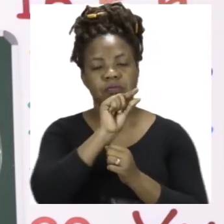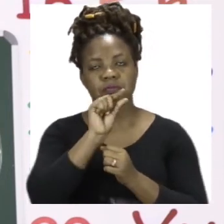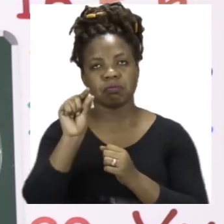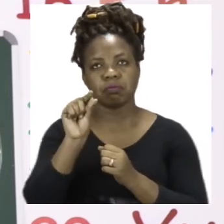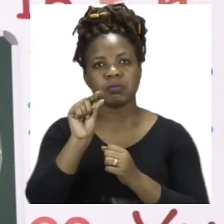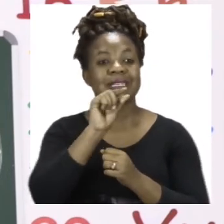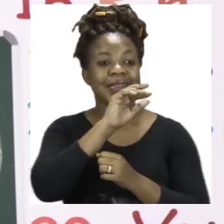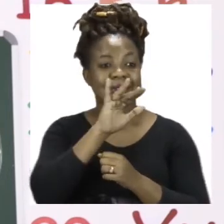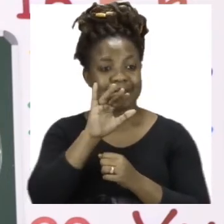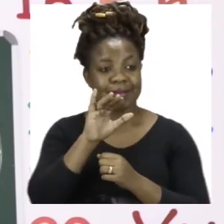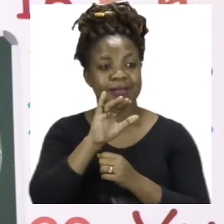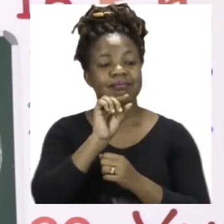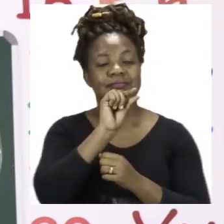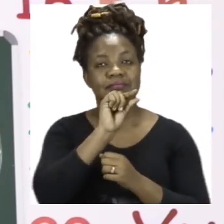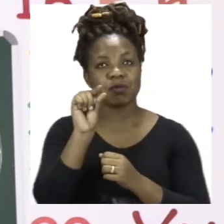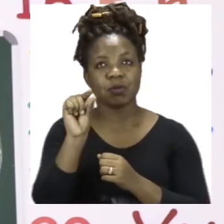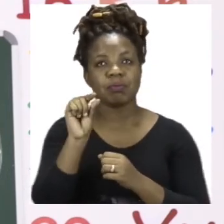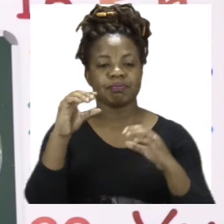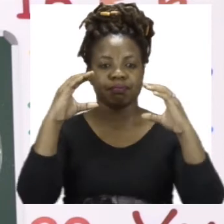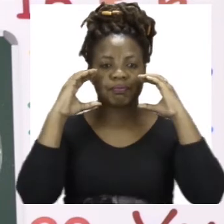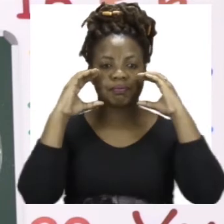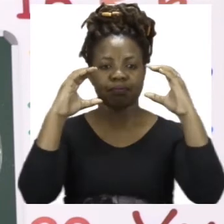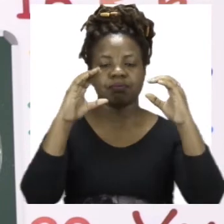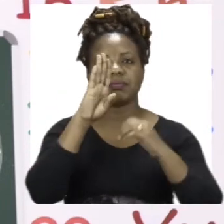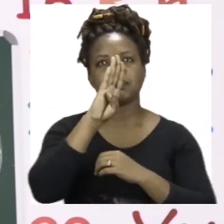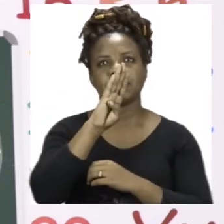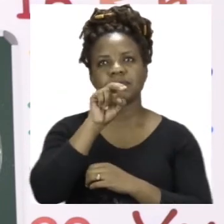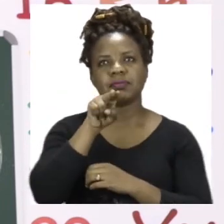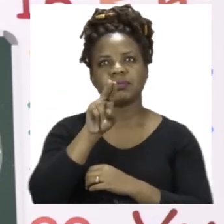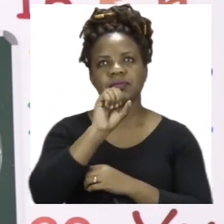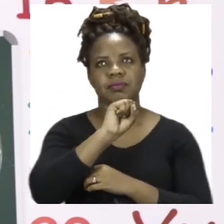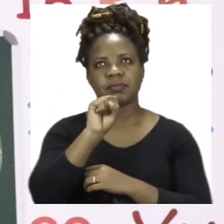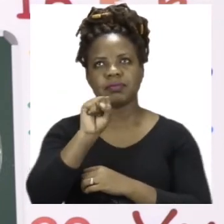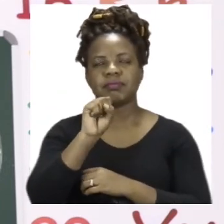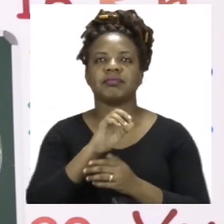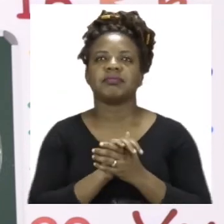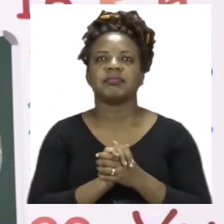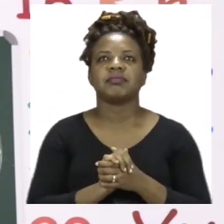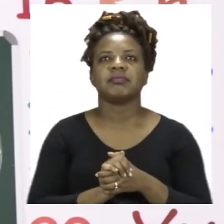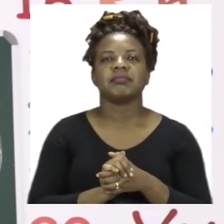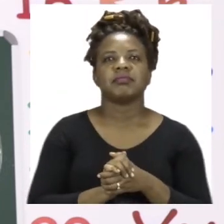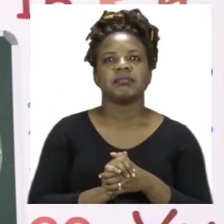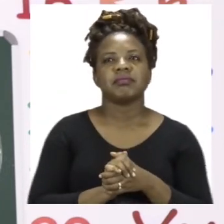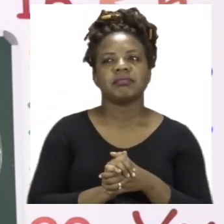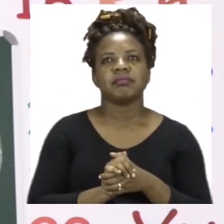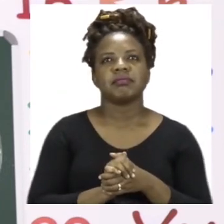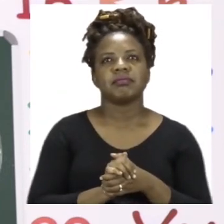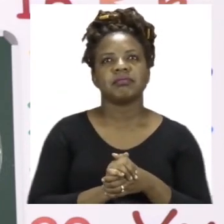word bus. Let's try another one. I am going to start with